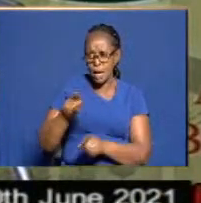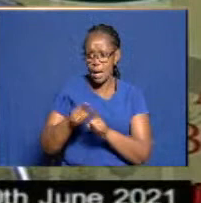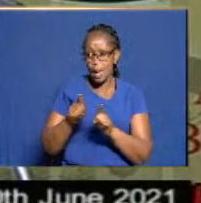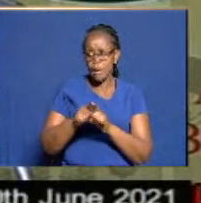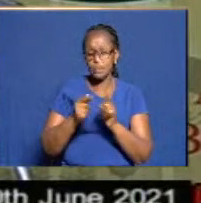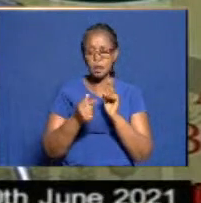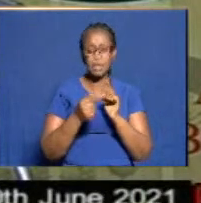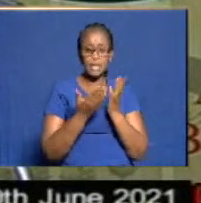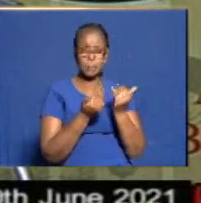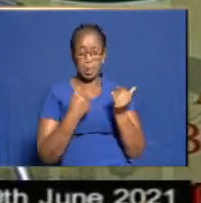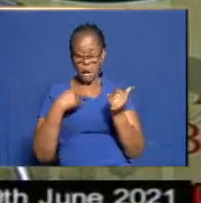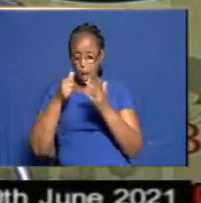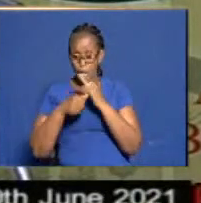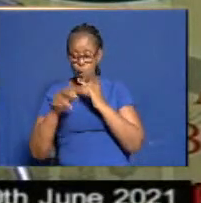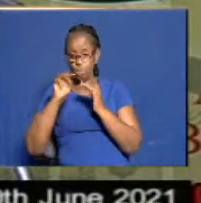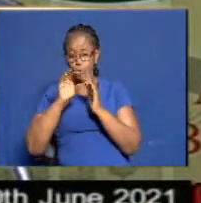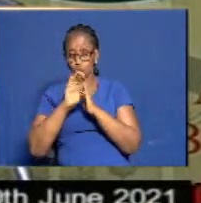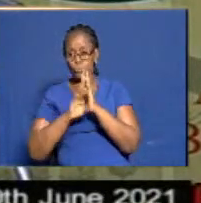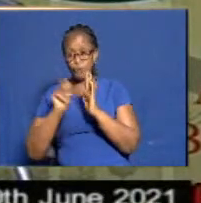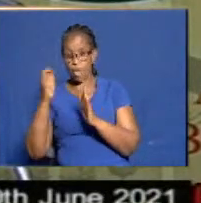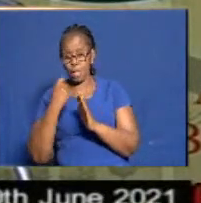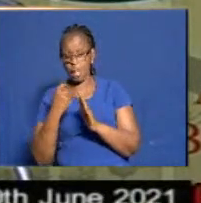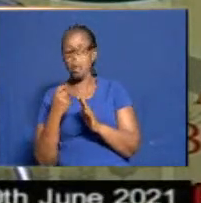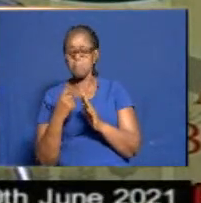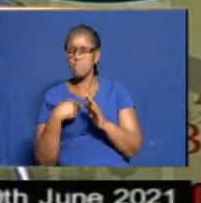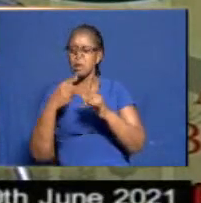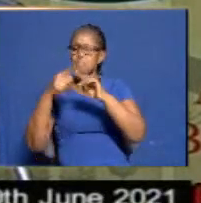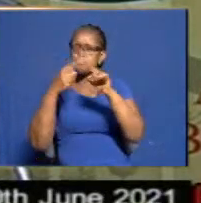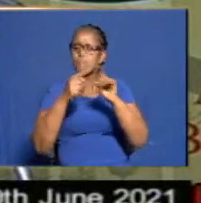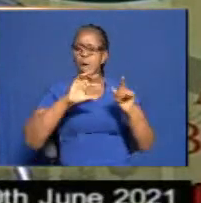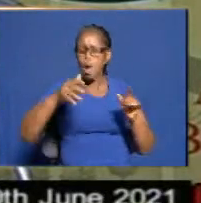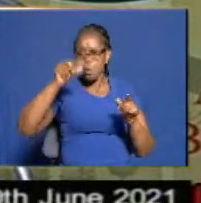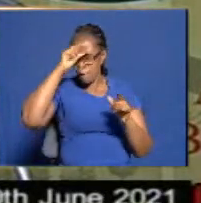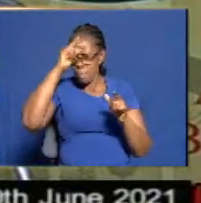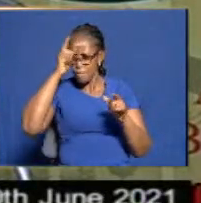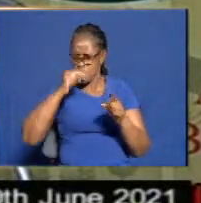Kenya, the concerned county governments have been allocated